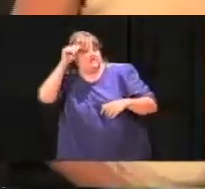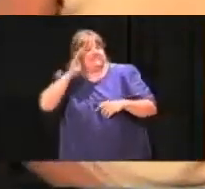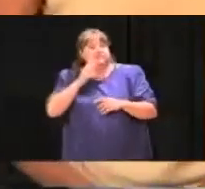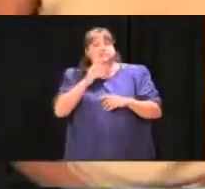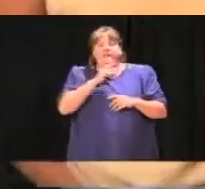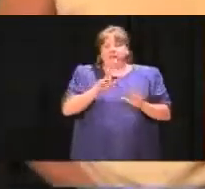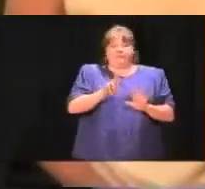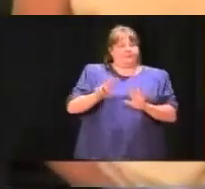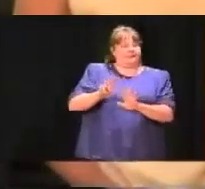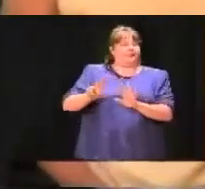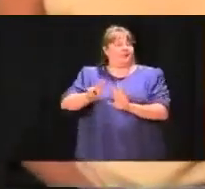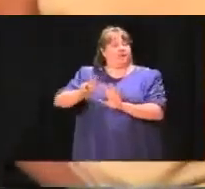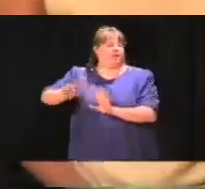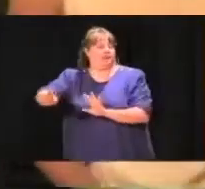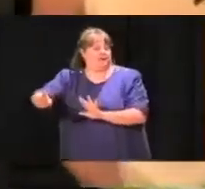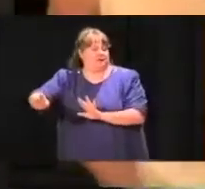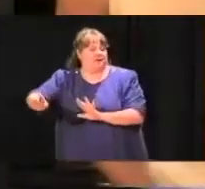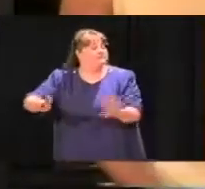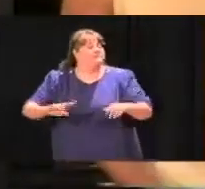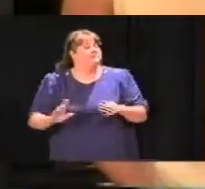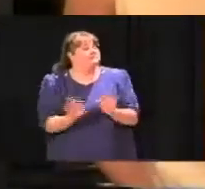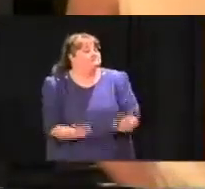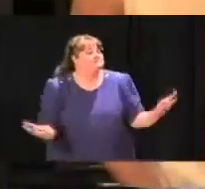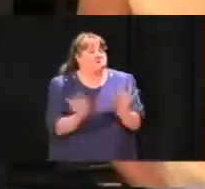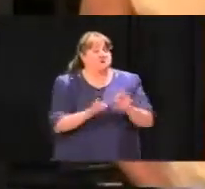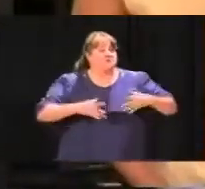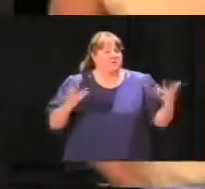learn what the hell is a donkey in the first place.